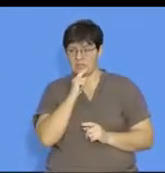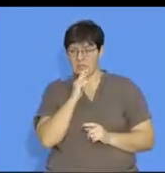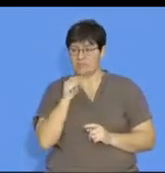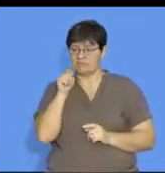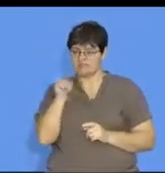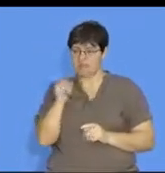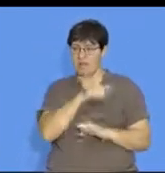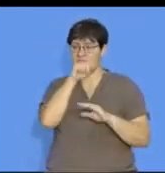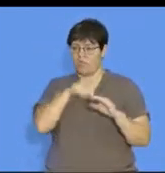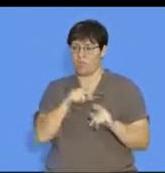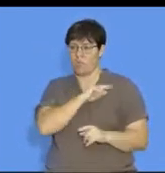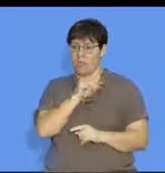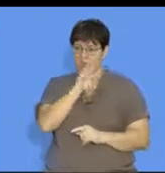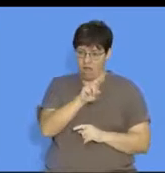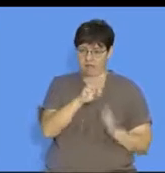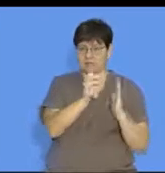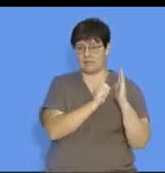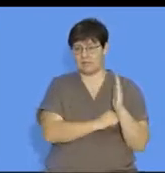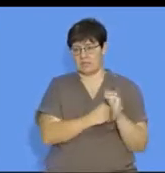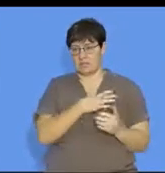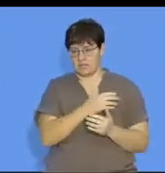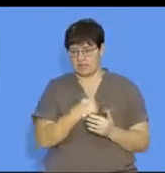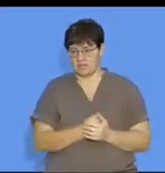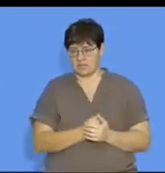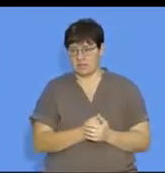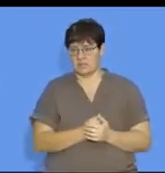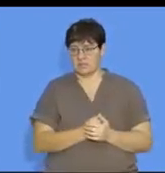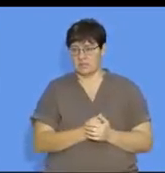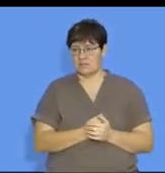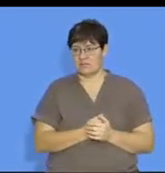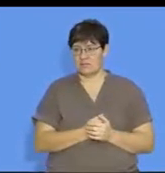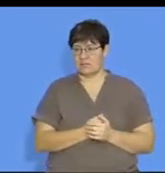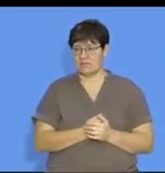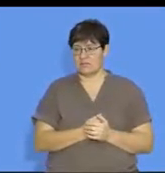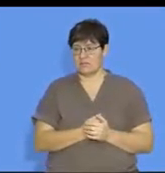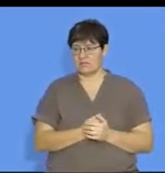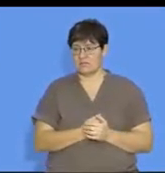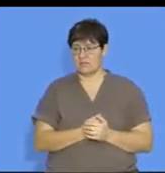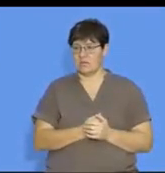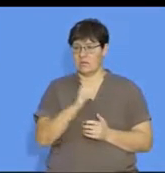divide it by the current so that we make R the subject. So our current is